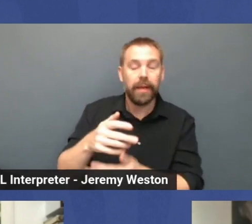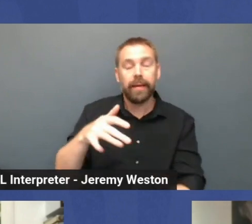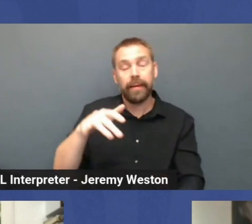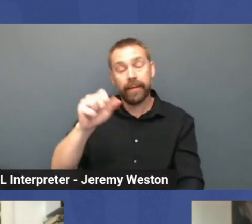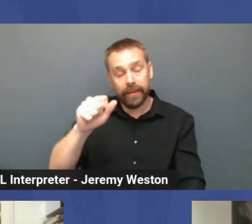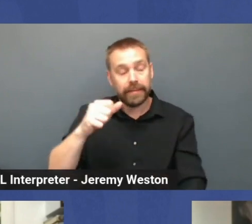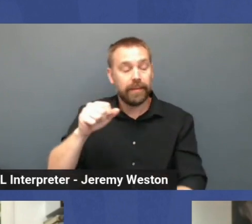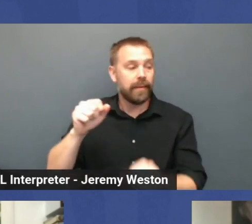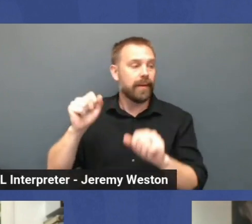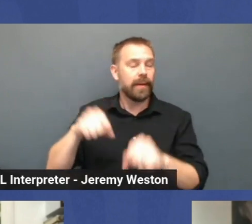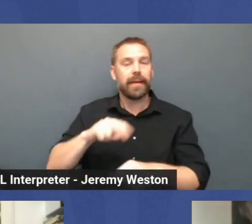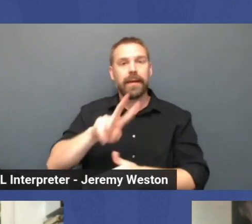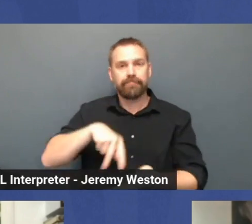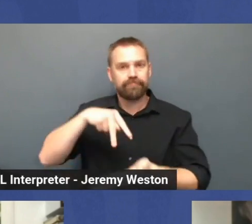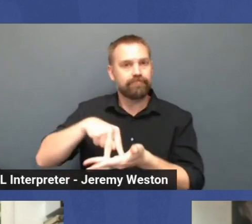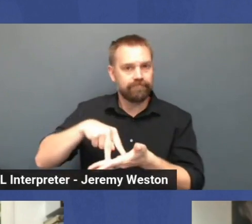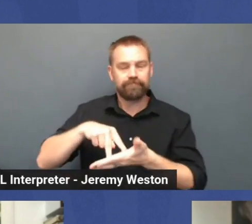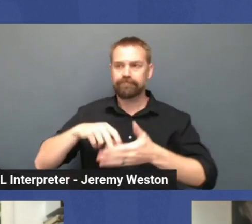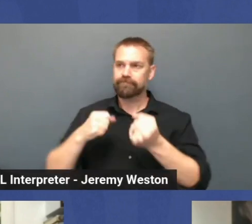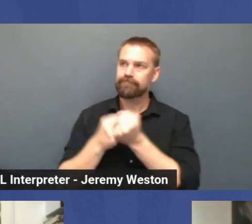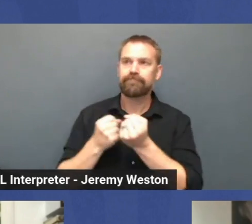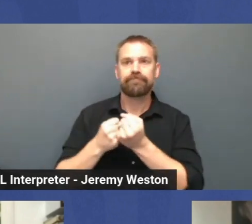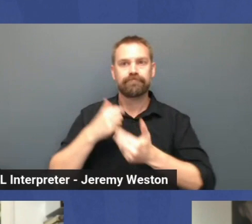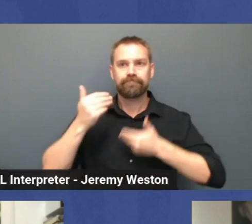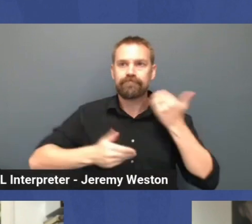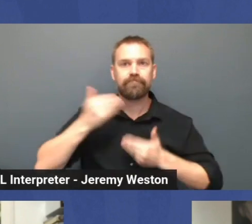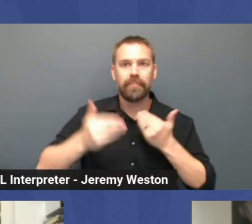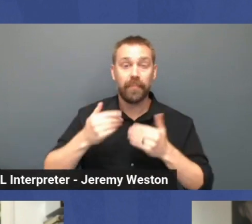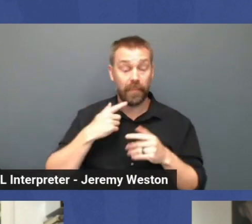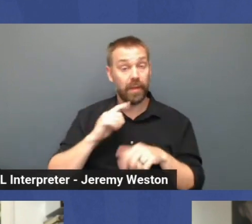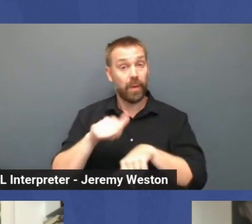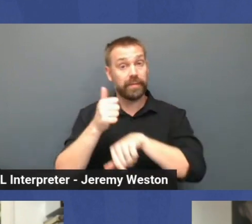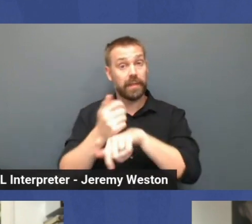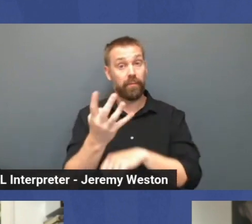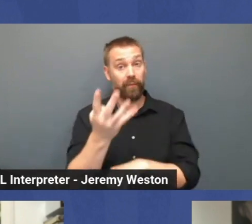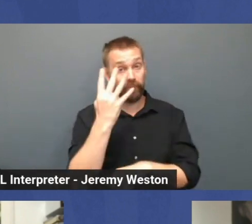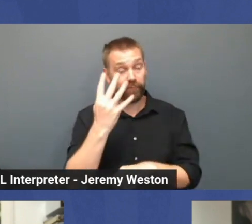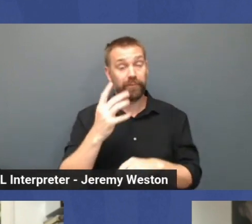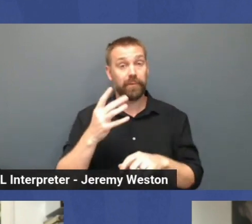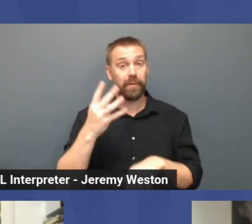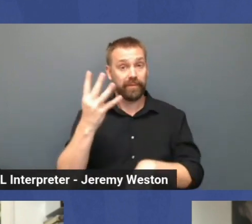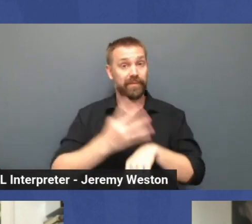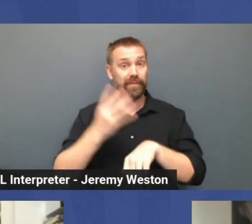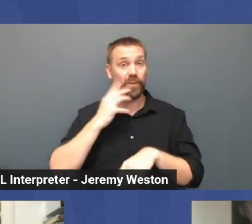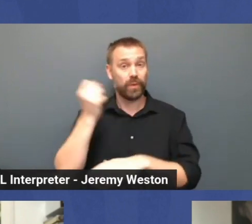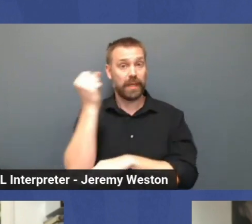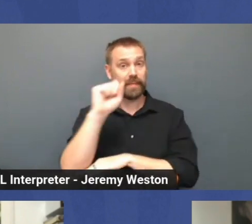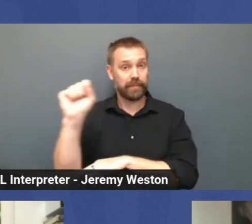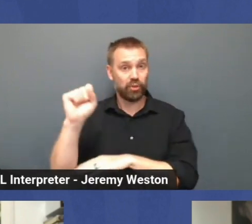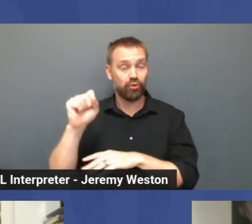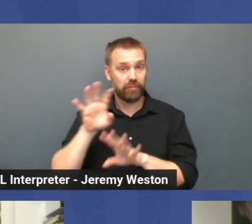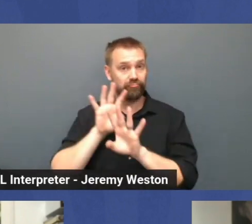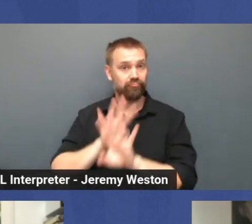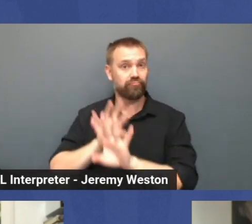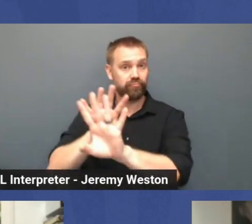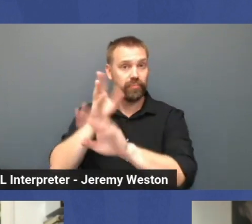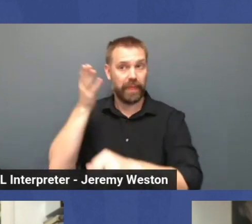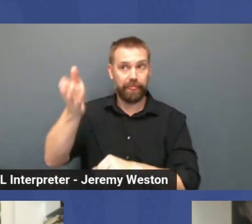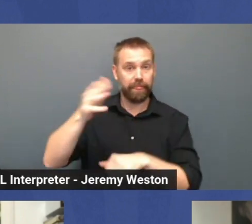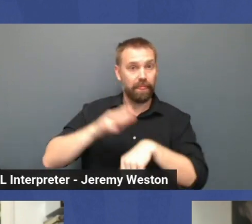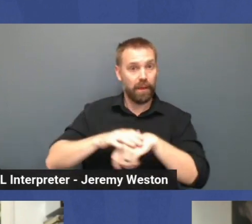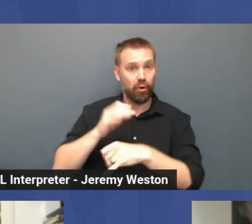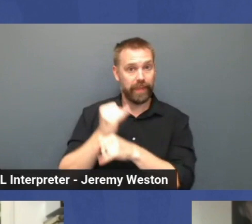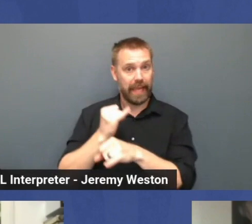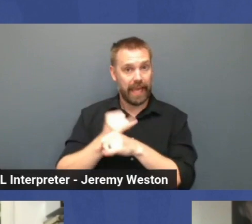and to have that energy and to advocate, I've organized 4 different demonstrations or protests on Spelman's campus. And every single one of